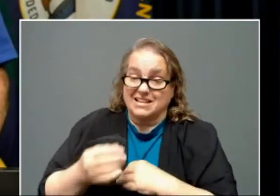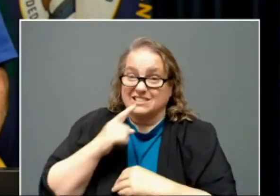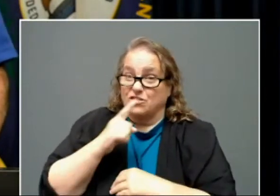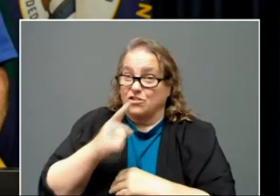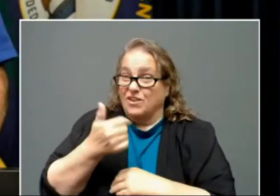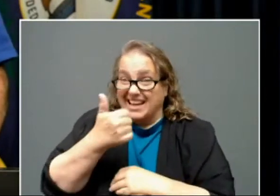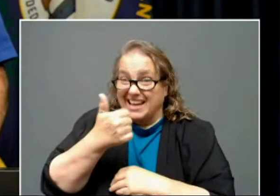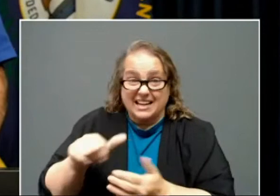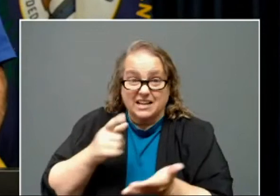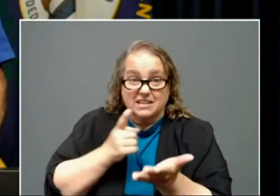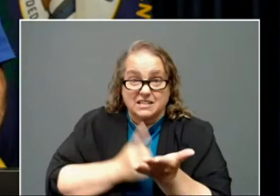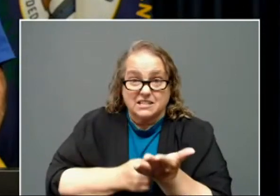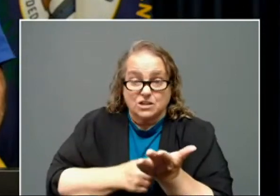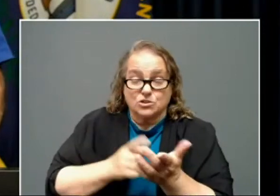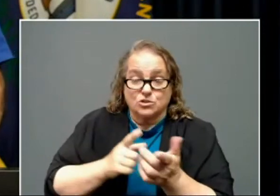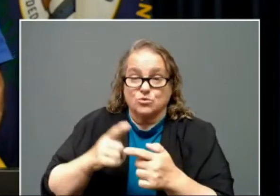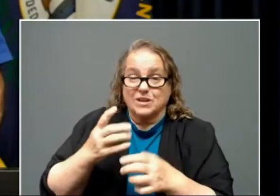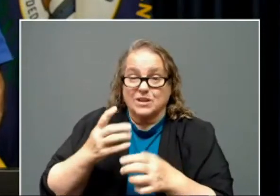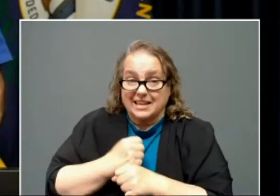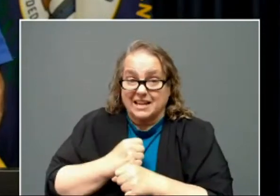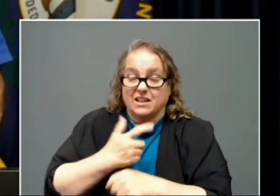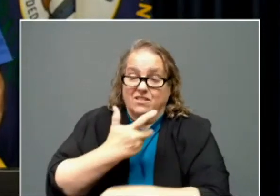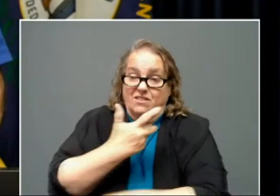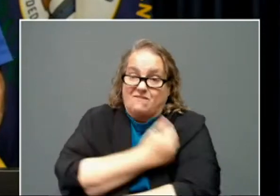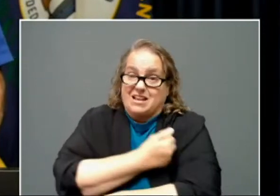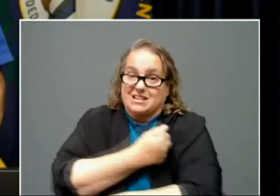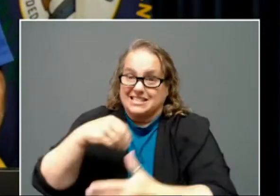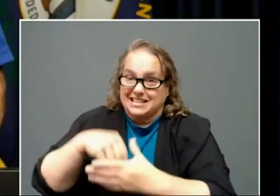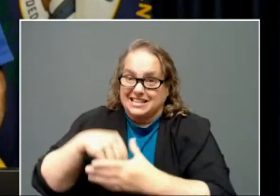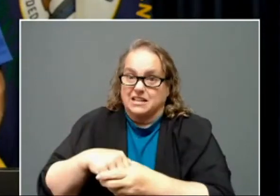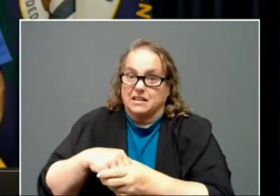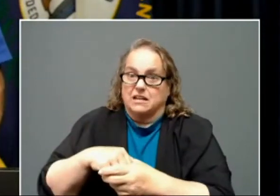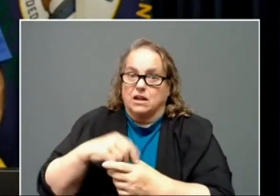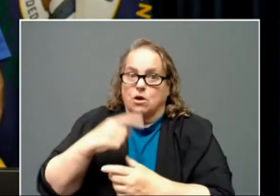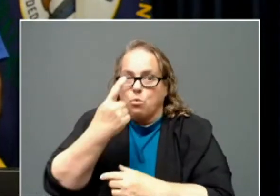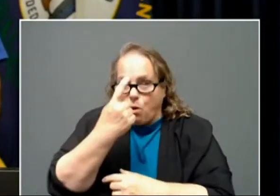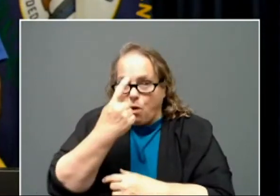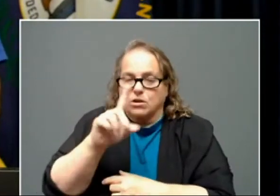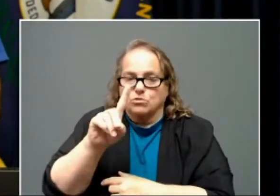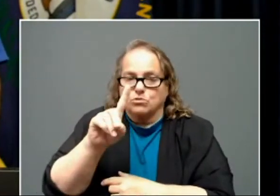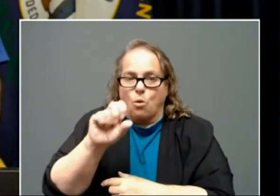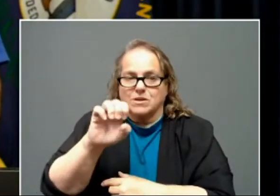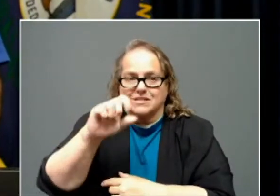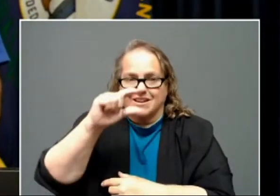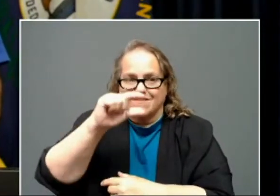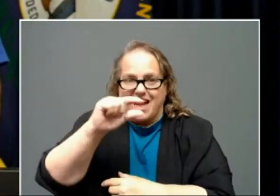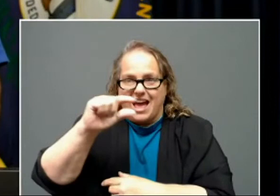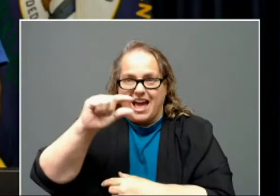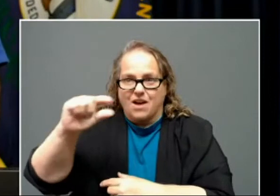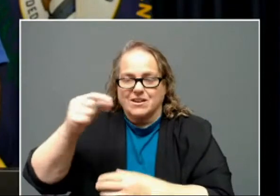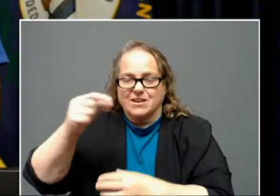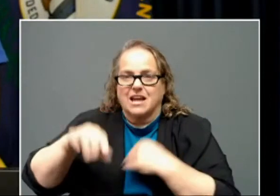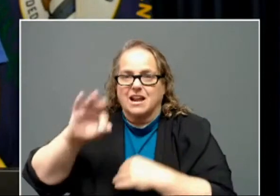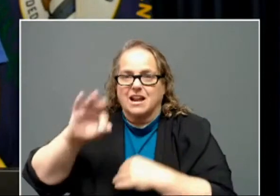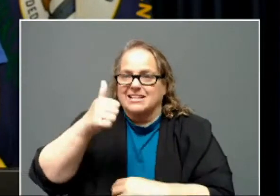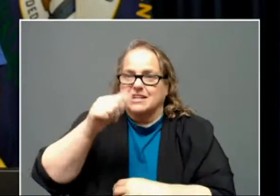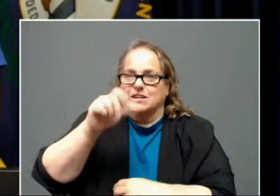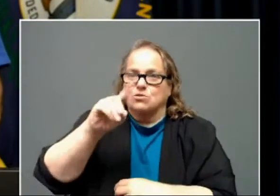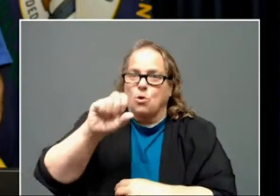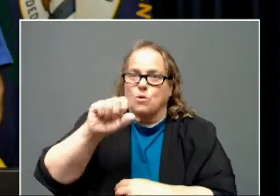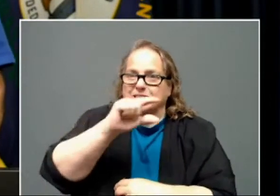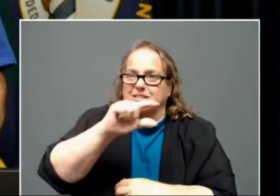discussion about getting these vaccines in a single dose vial? So we've talked with the federal